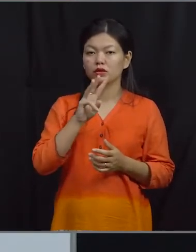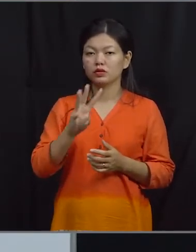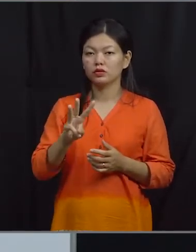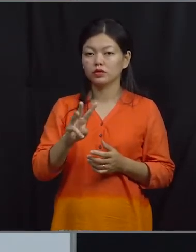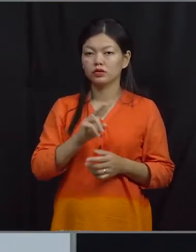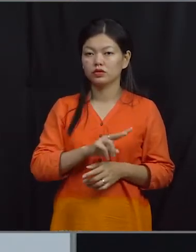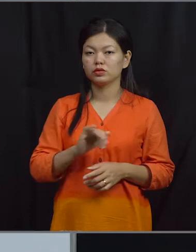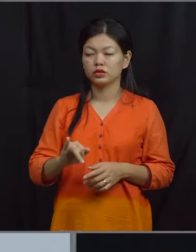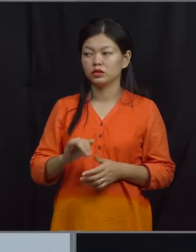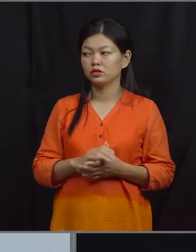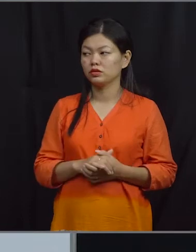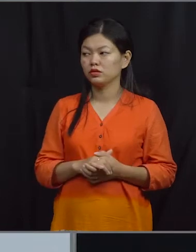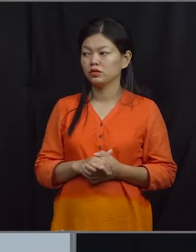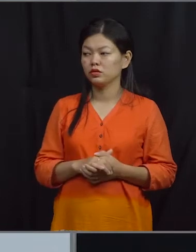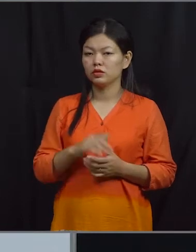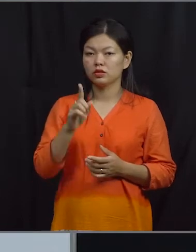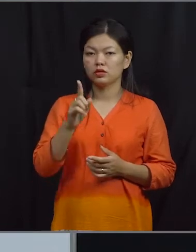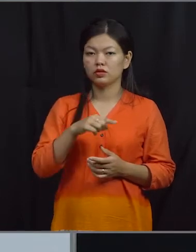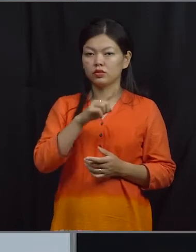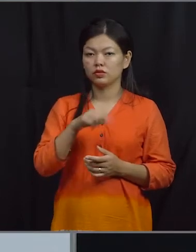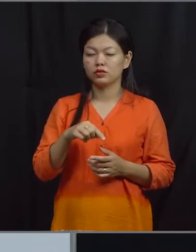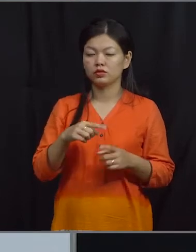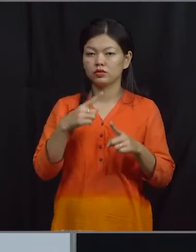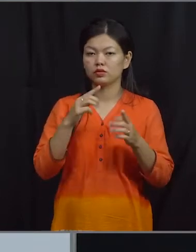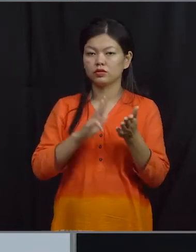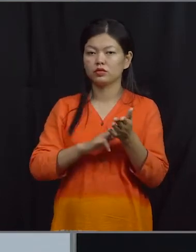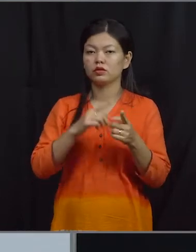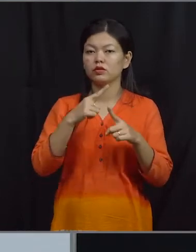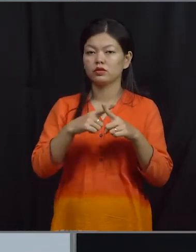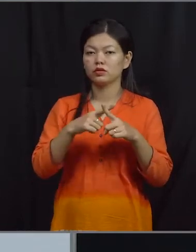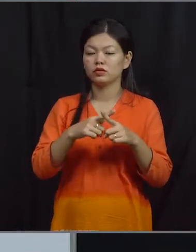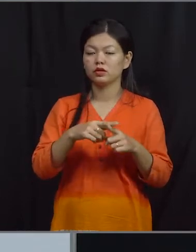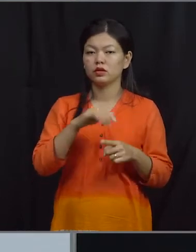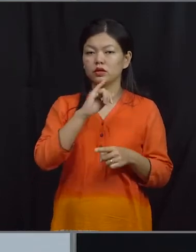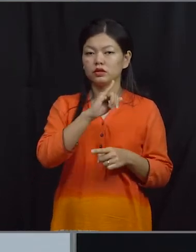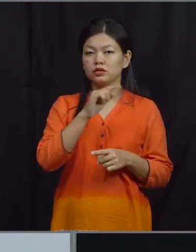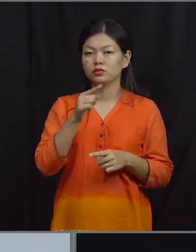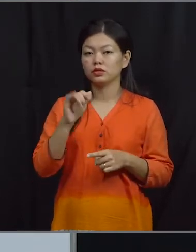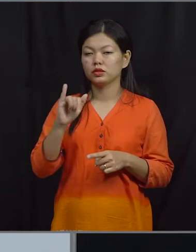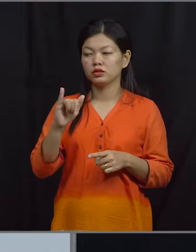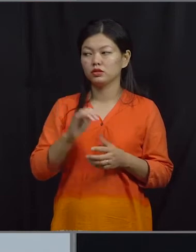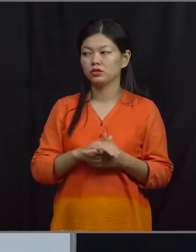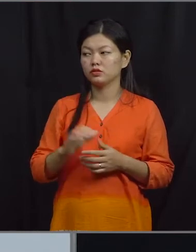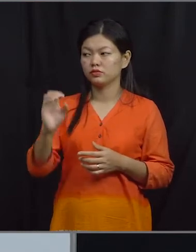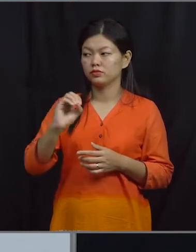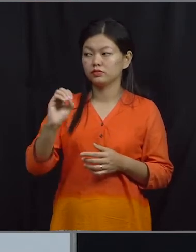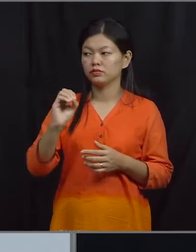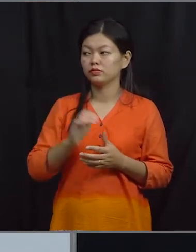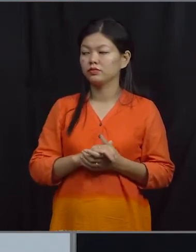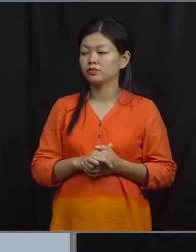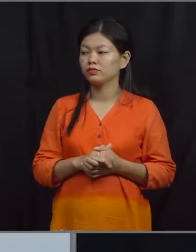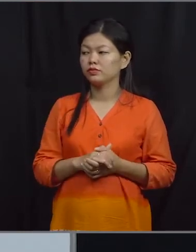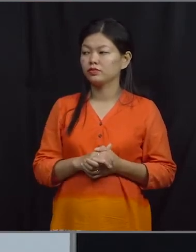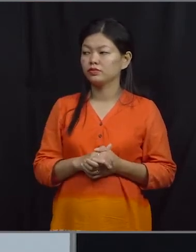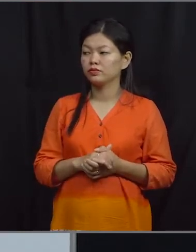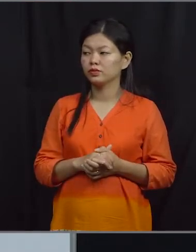6 will give us, cross multiply 6 minus 6, 6 minus 6. So this is 0, right?